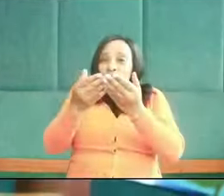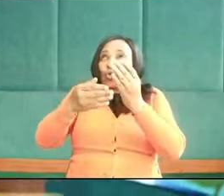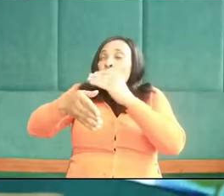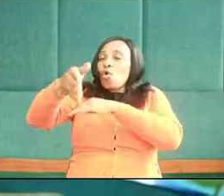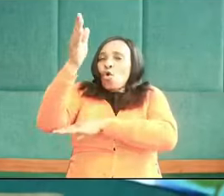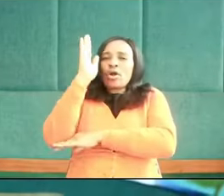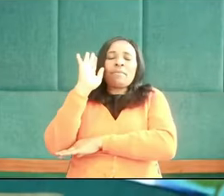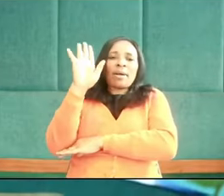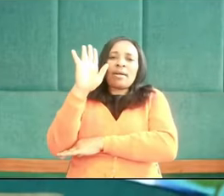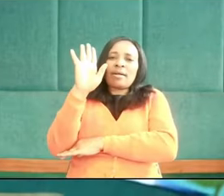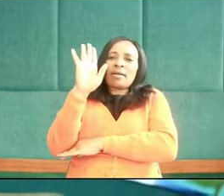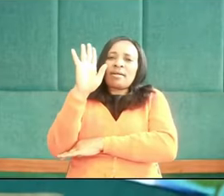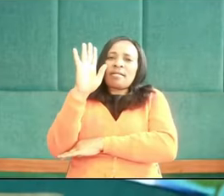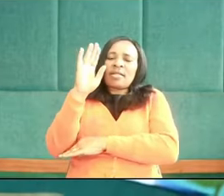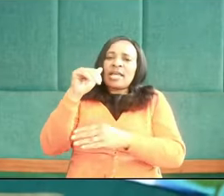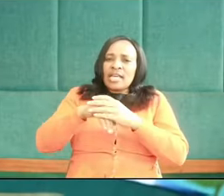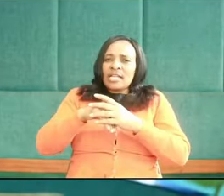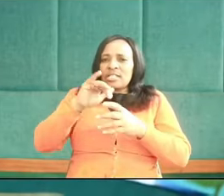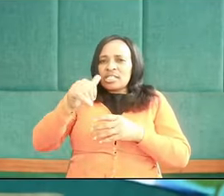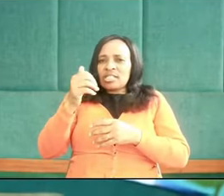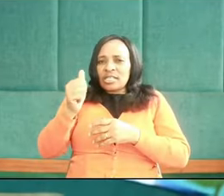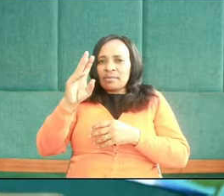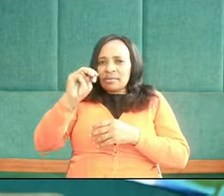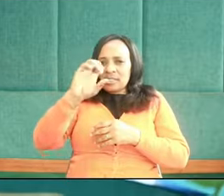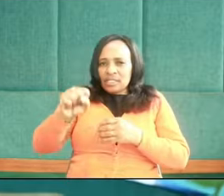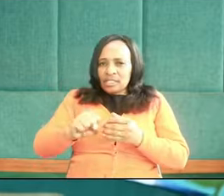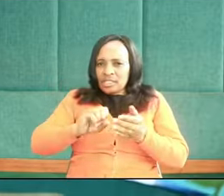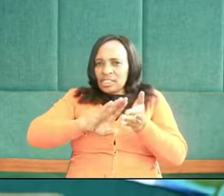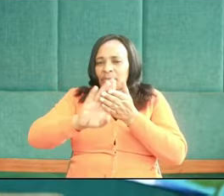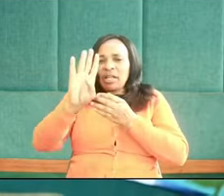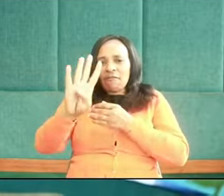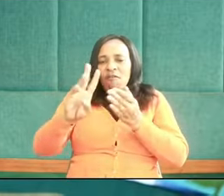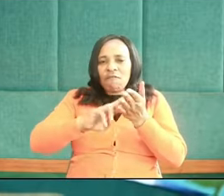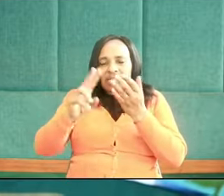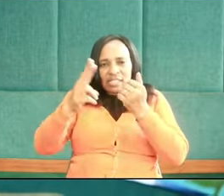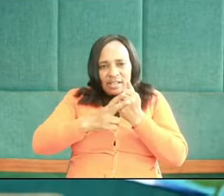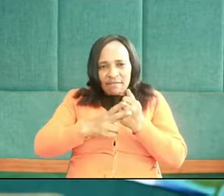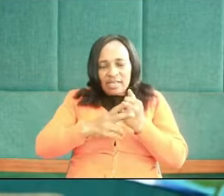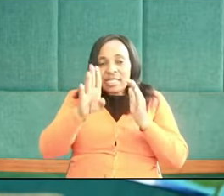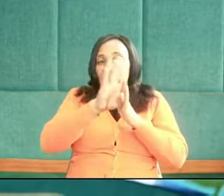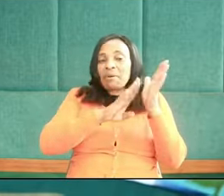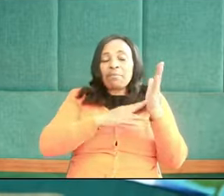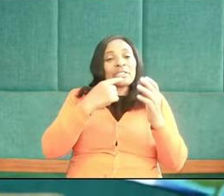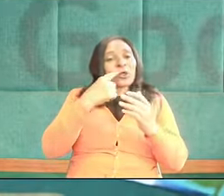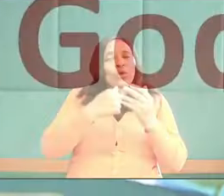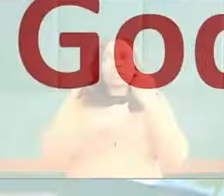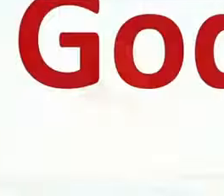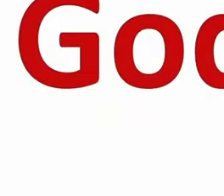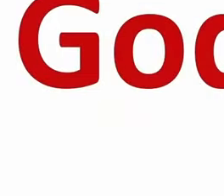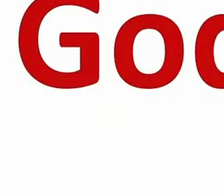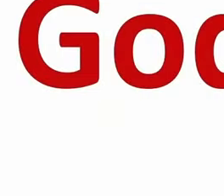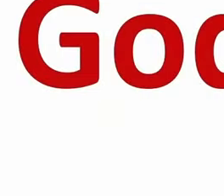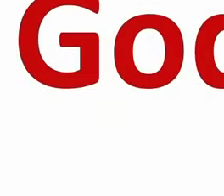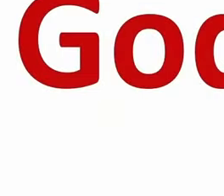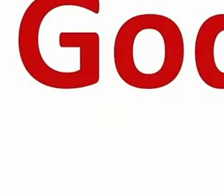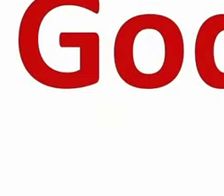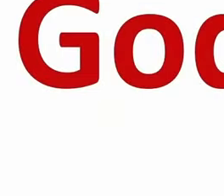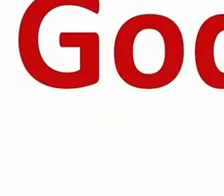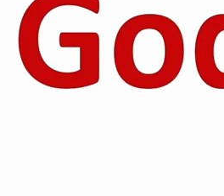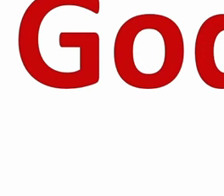Friends, James chapter 4 verse 7. See what the Bible says? Submit yourself